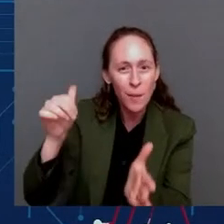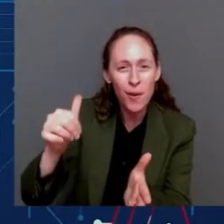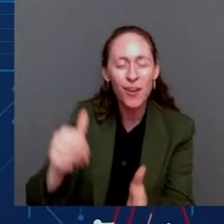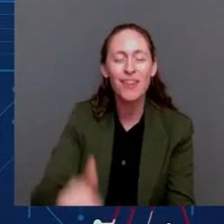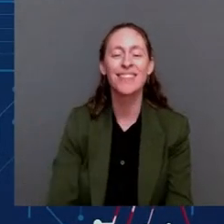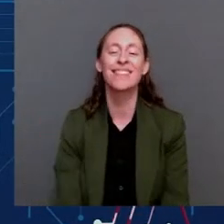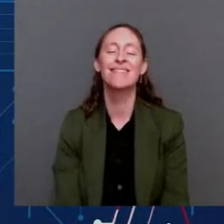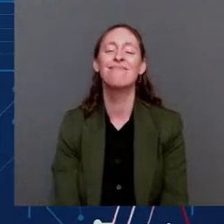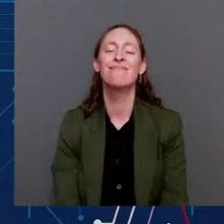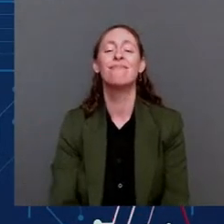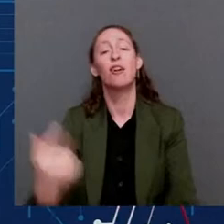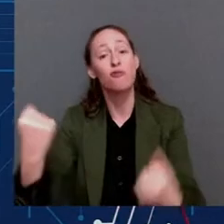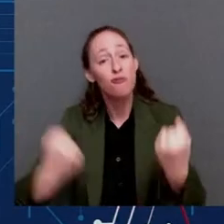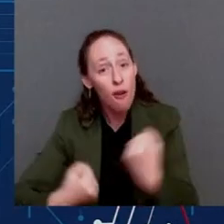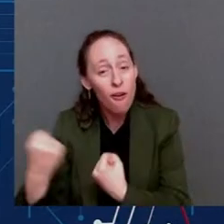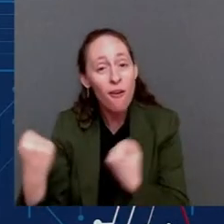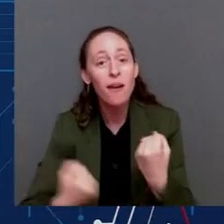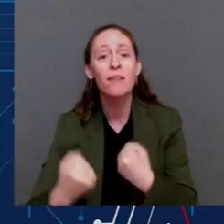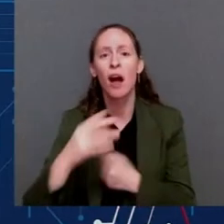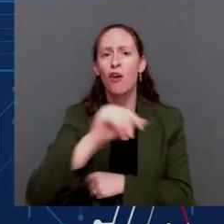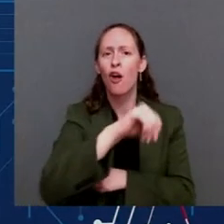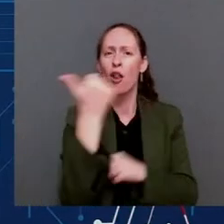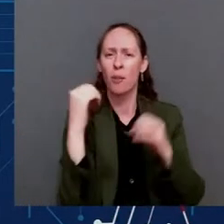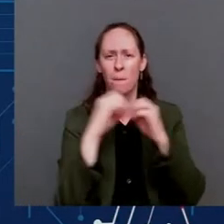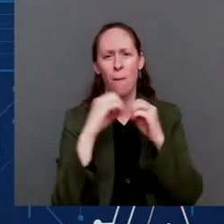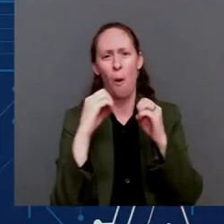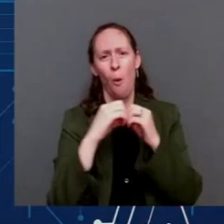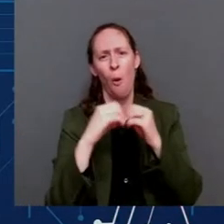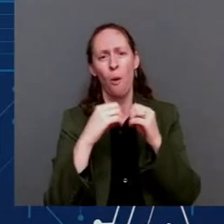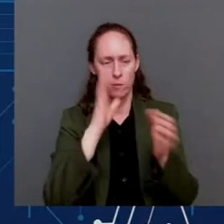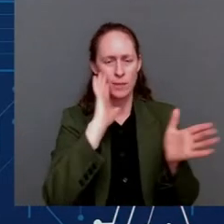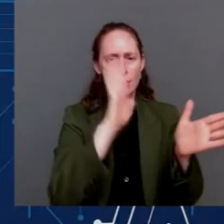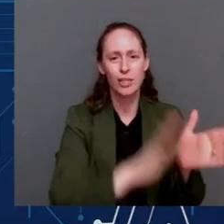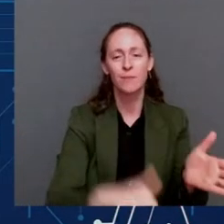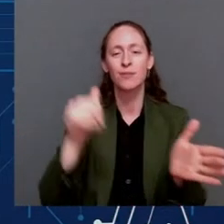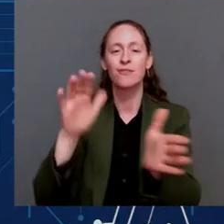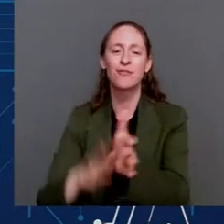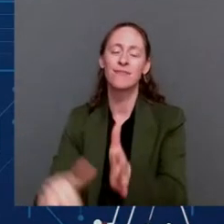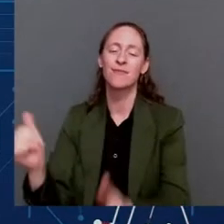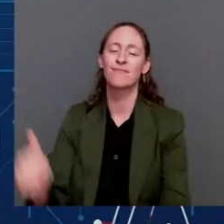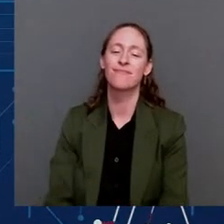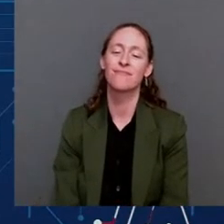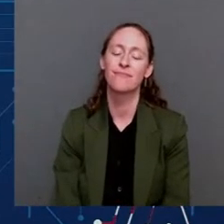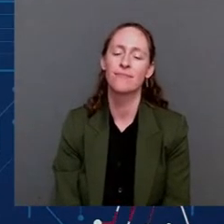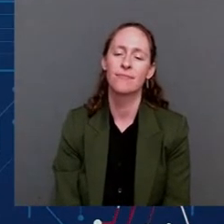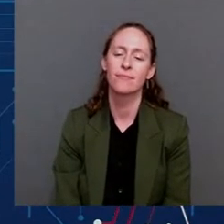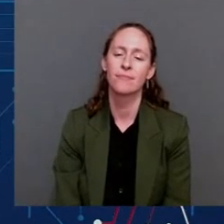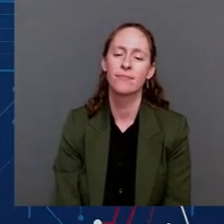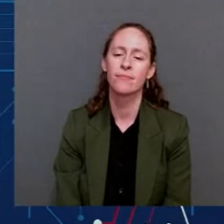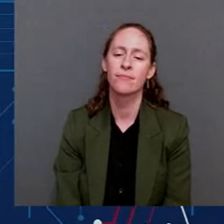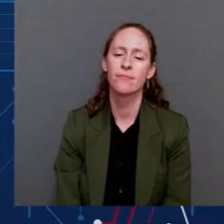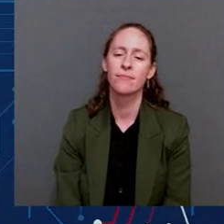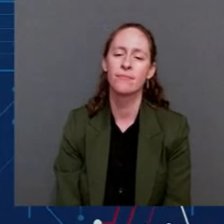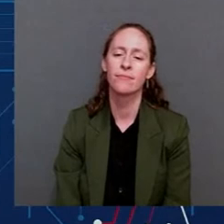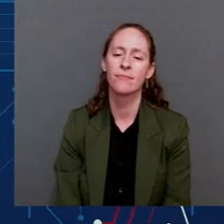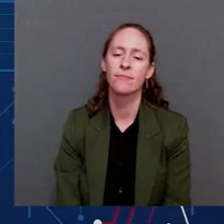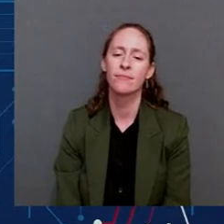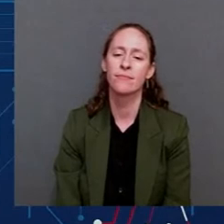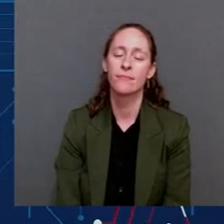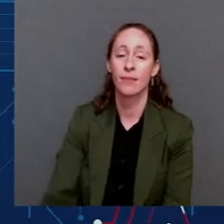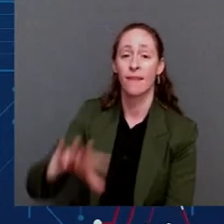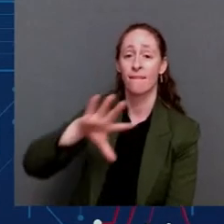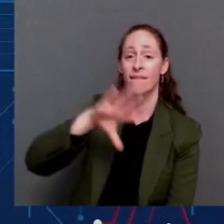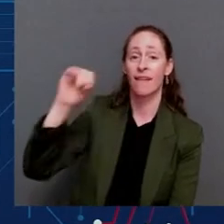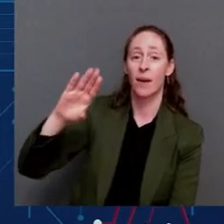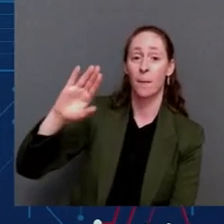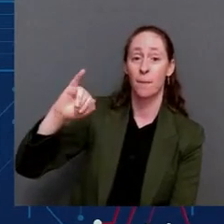Act, over $50 billion for domestic manufacturing, R&D, and workforce